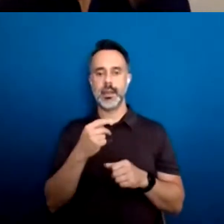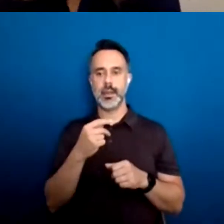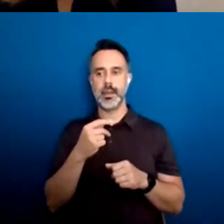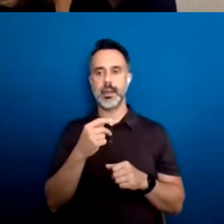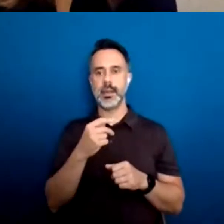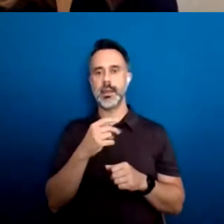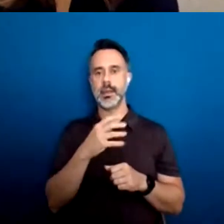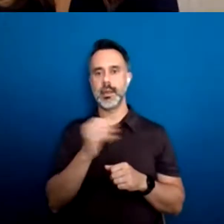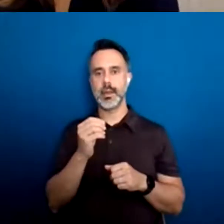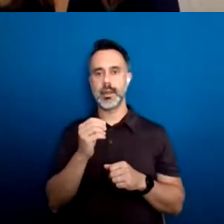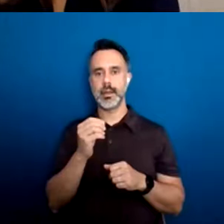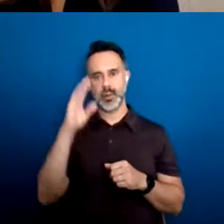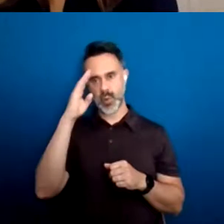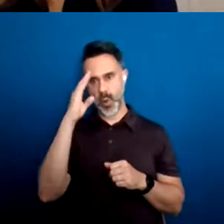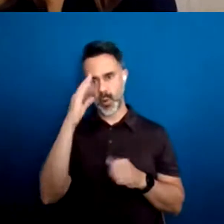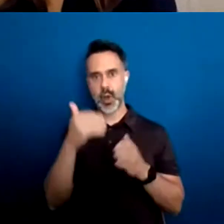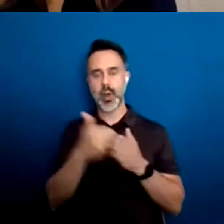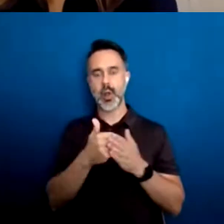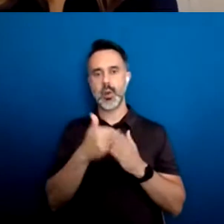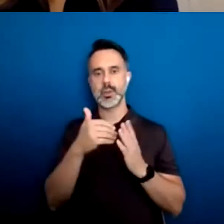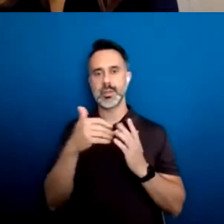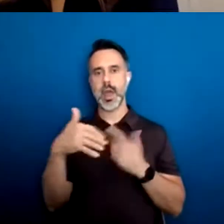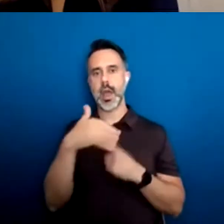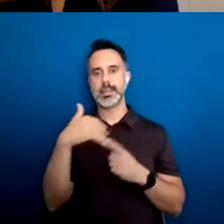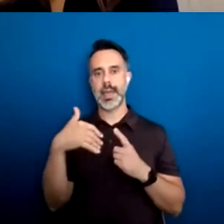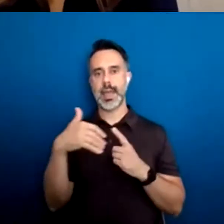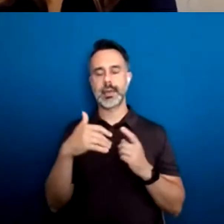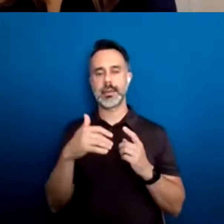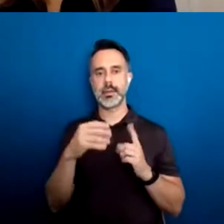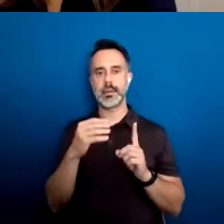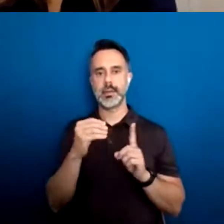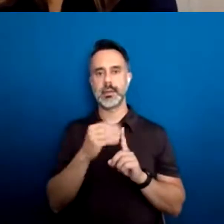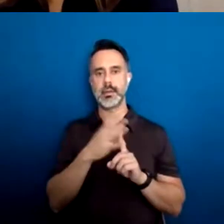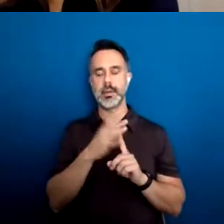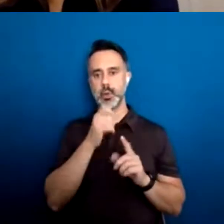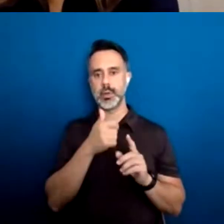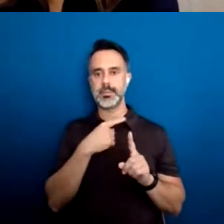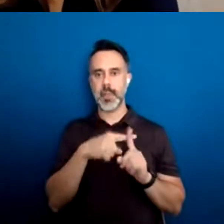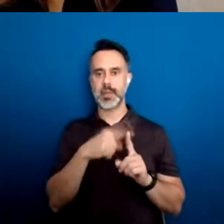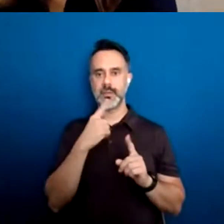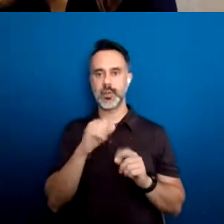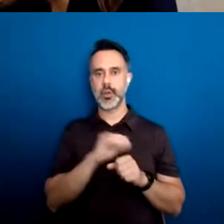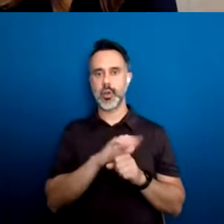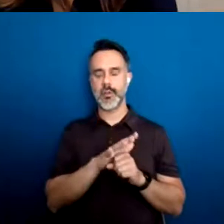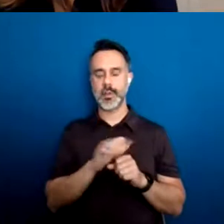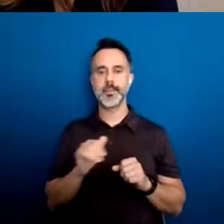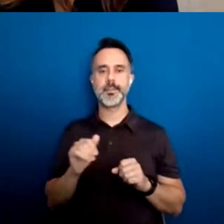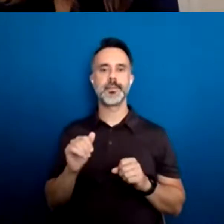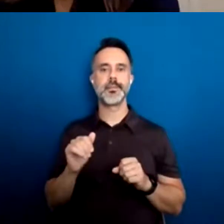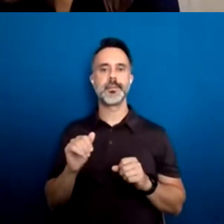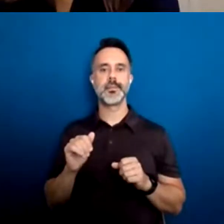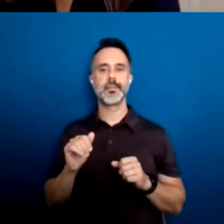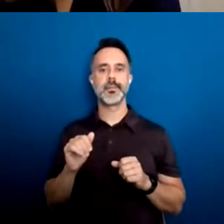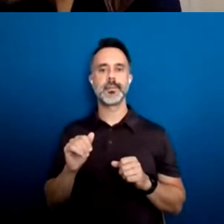were a known close contact of somebody who was positive for COVID-19. And the